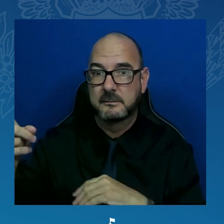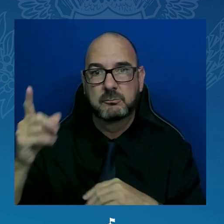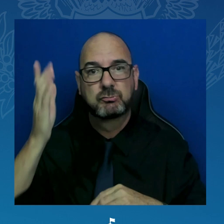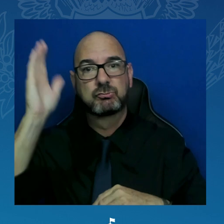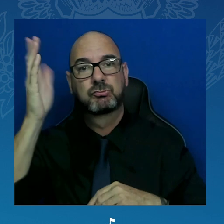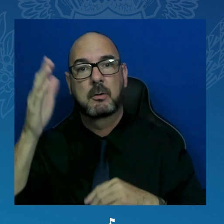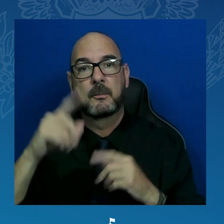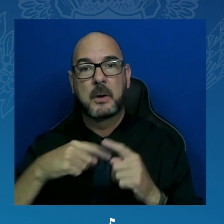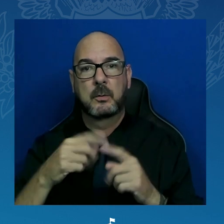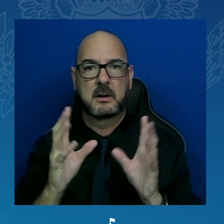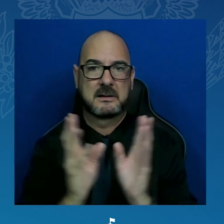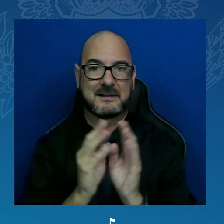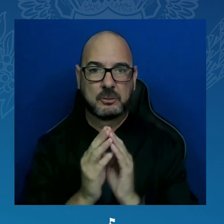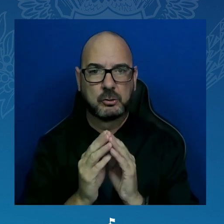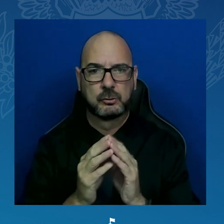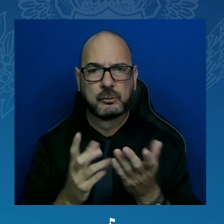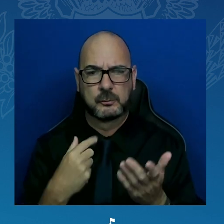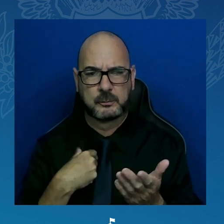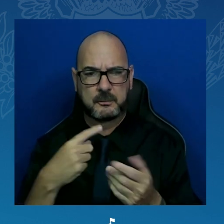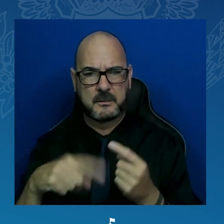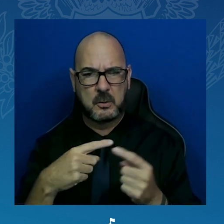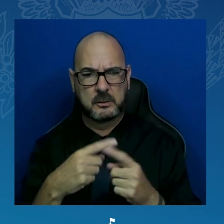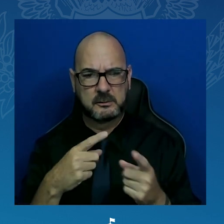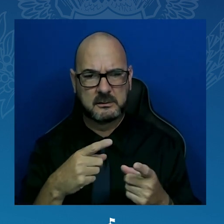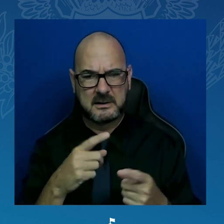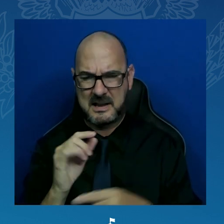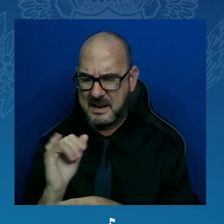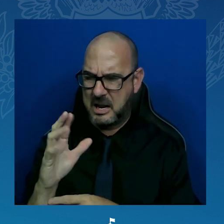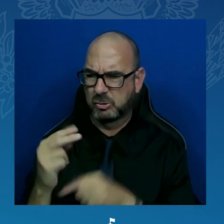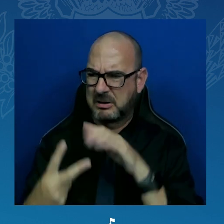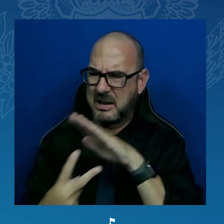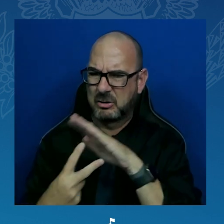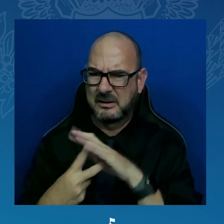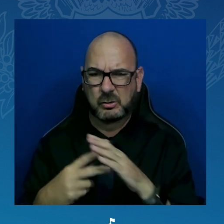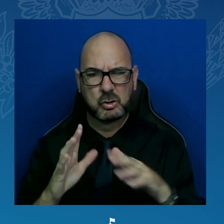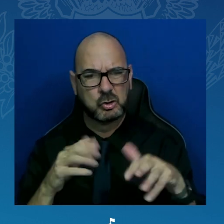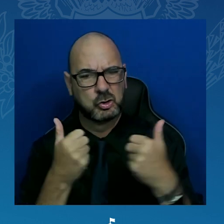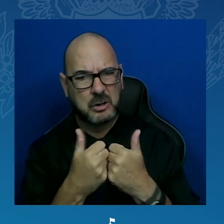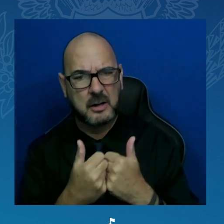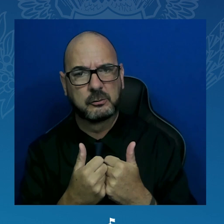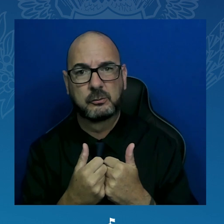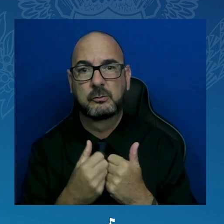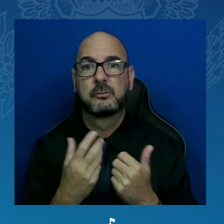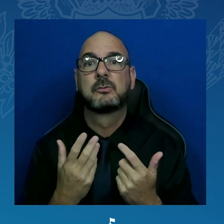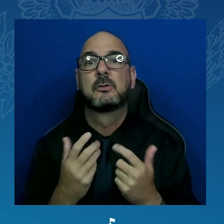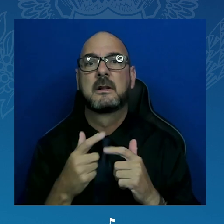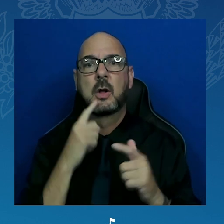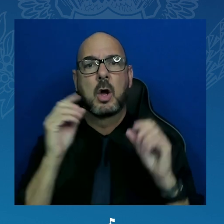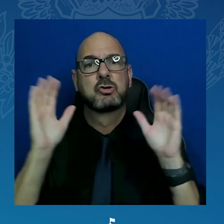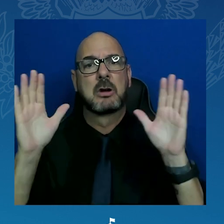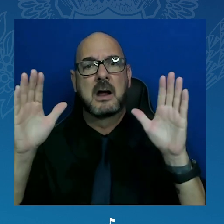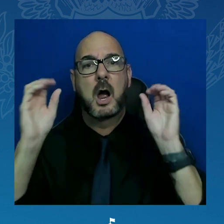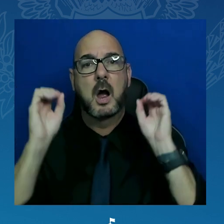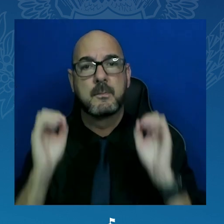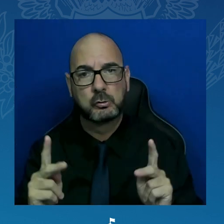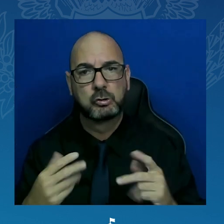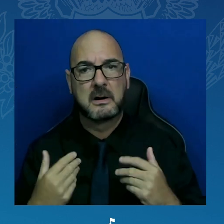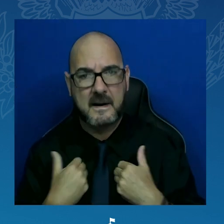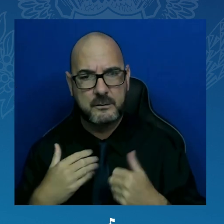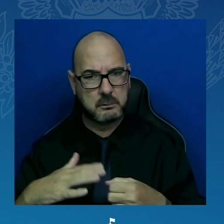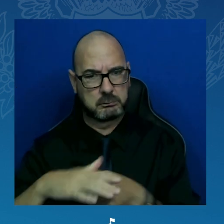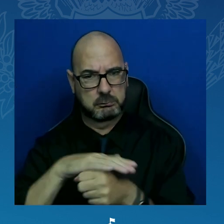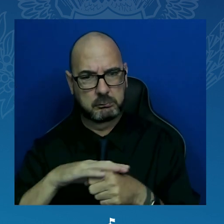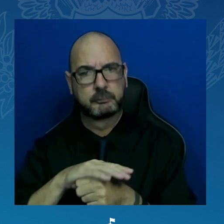spoke both about Iran and the challenges, as well as the great opportunities that we have in our region and the world as such.